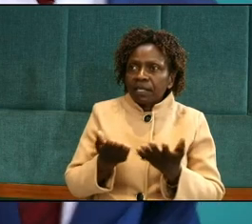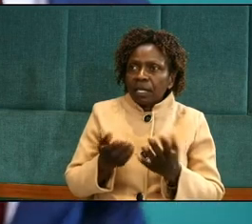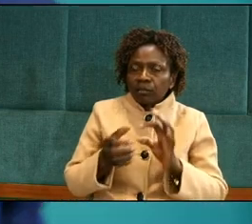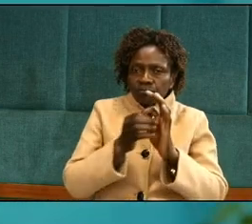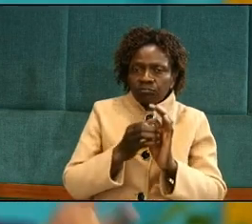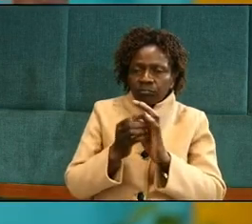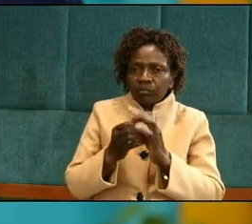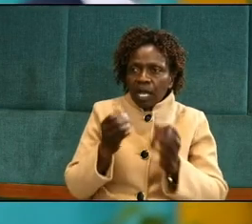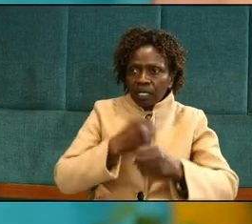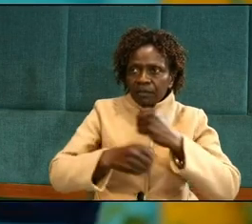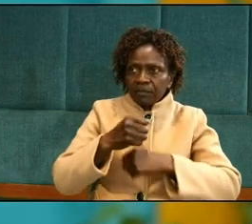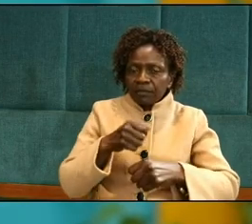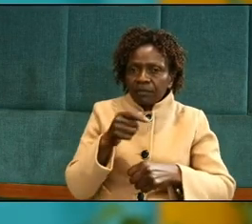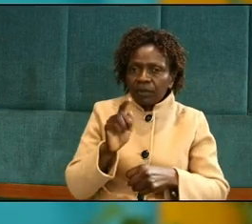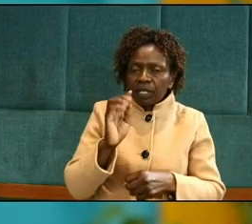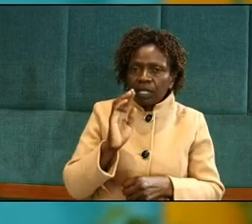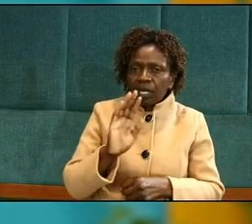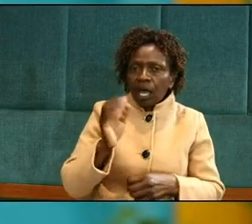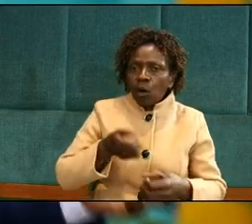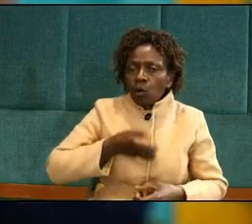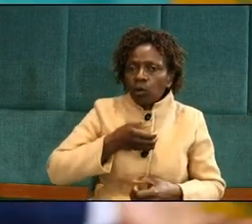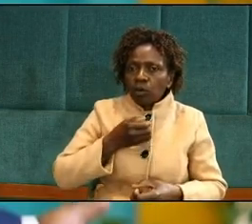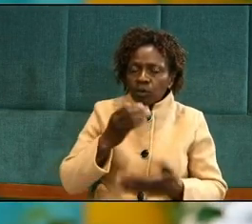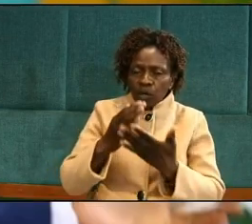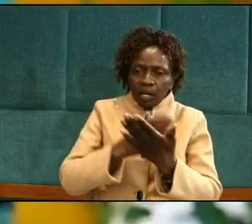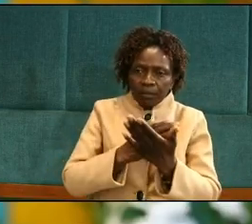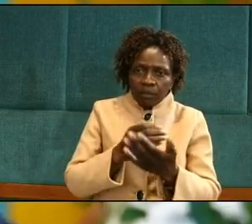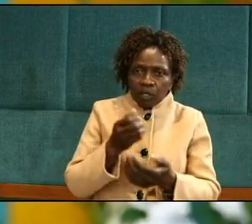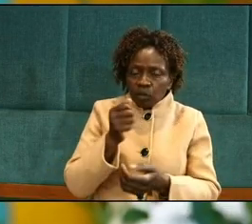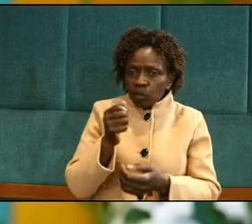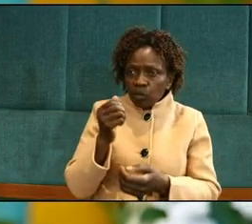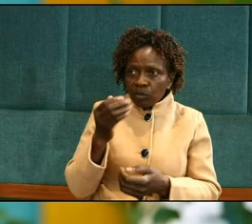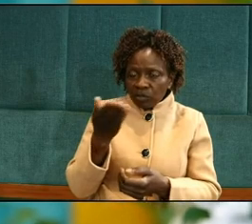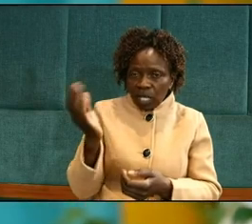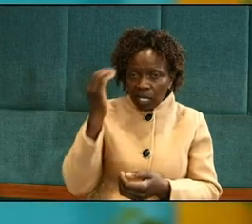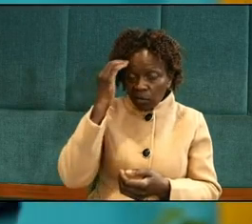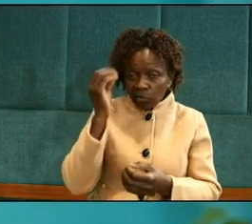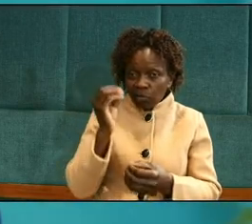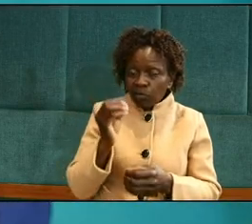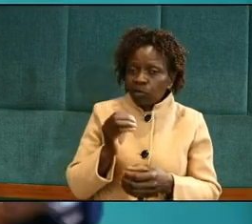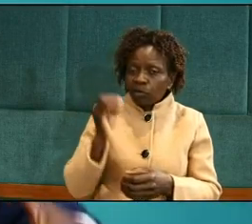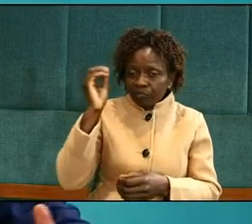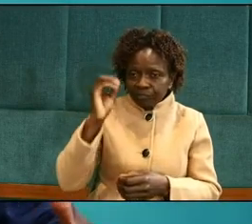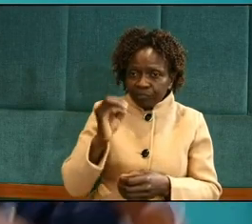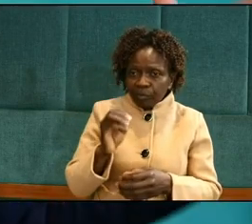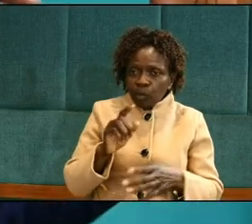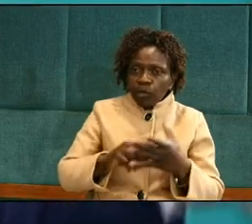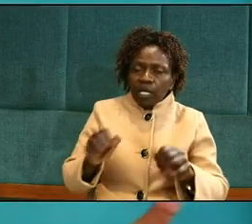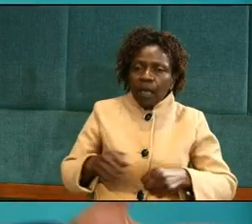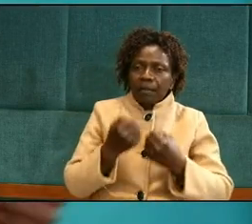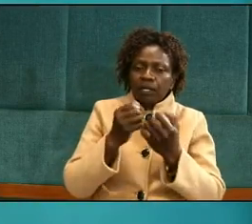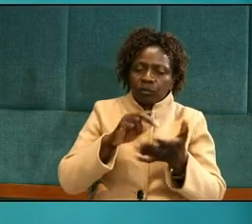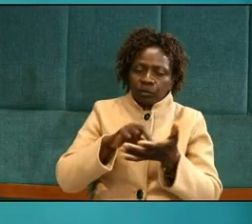coordinate activities for their own program. And so he didn't know what was happening. And he stood somewhere where he